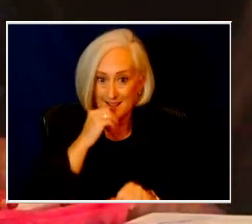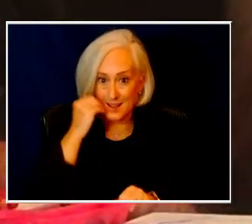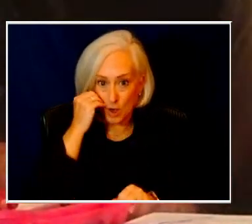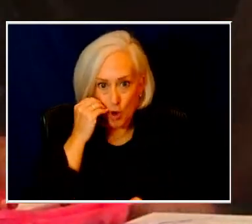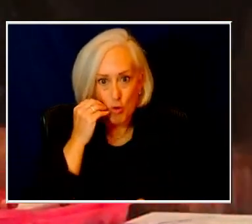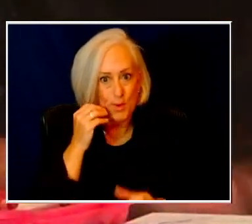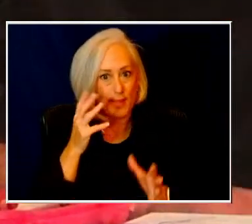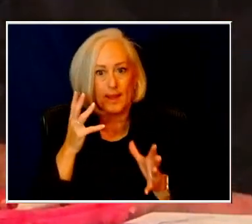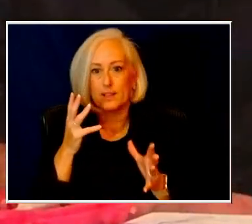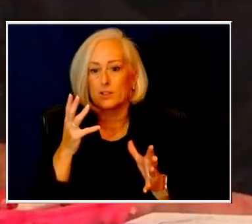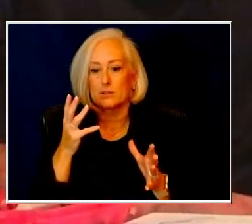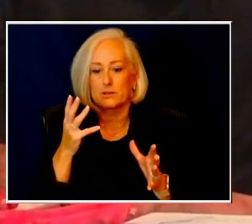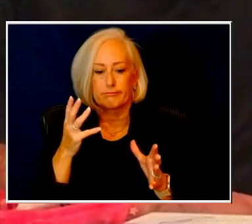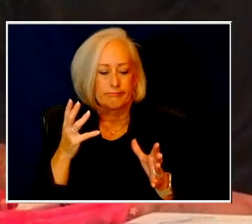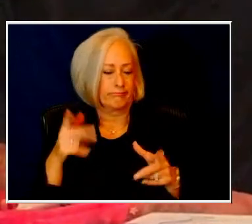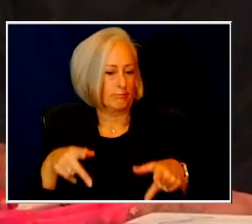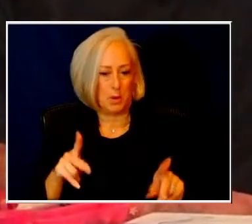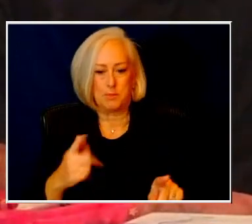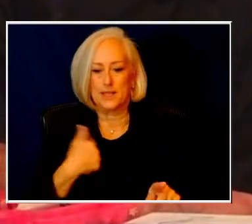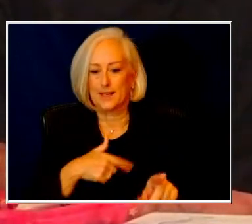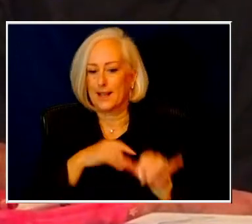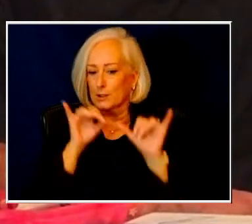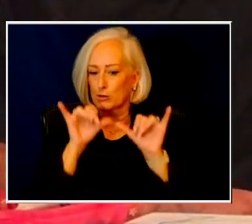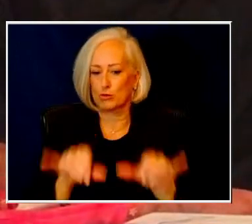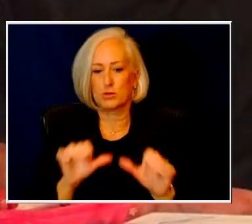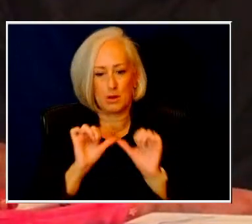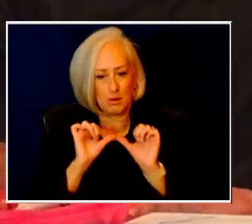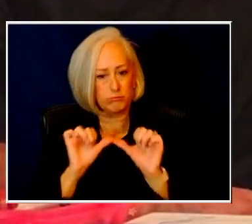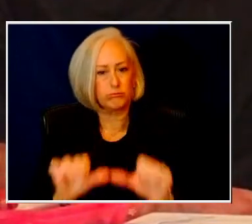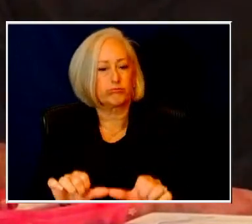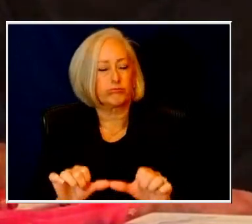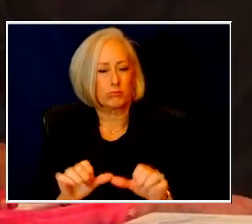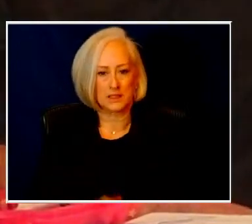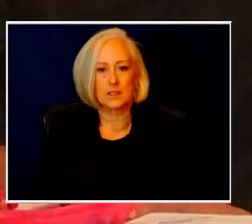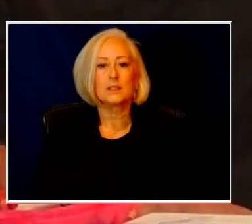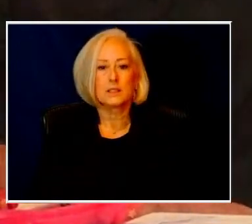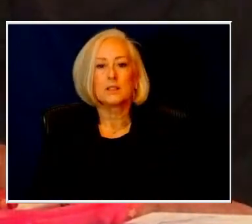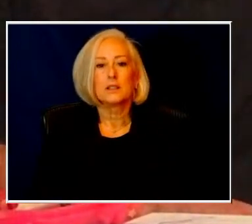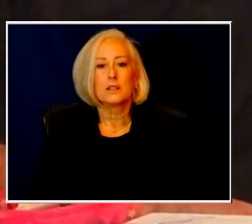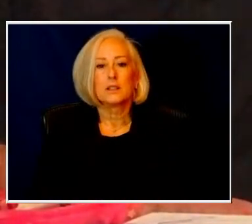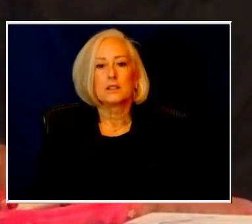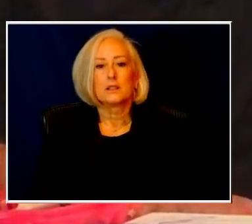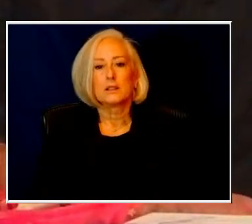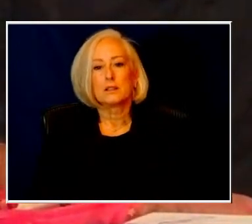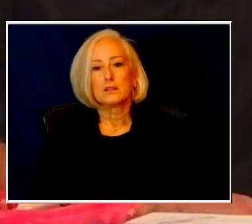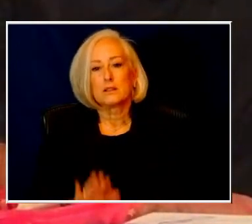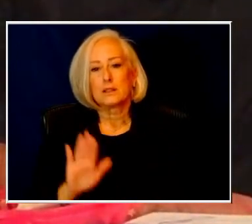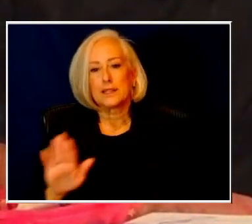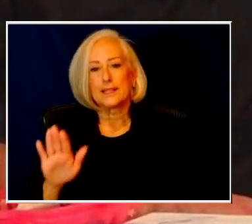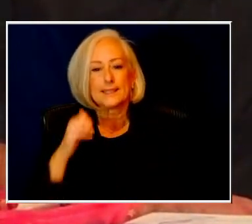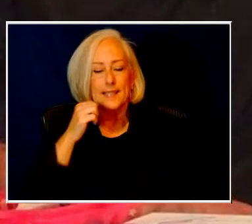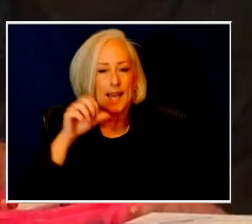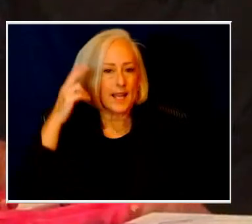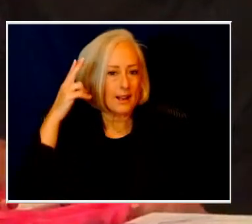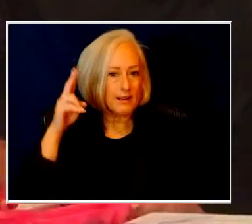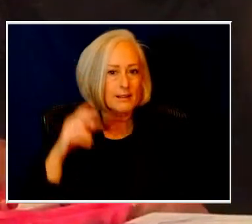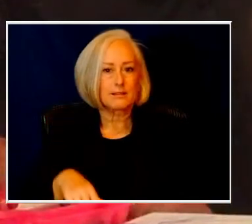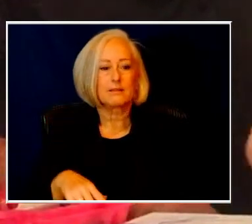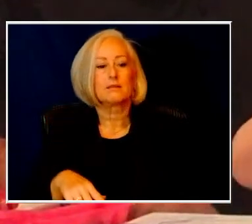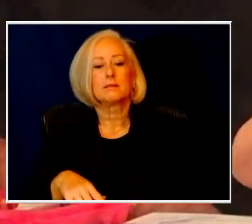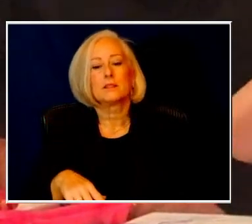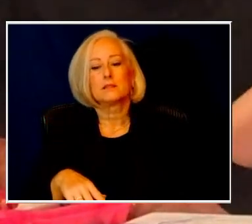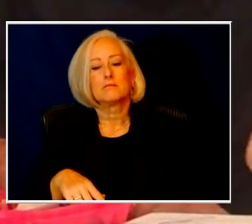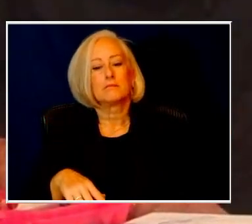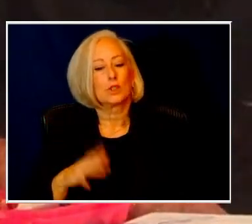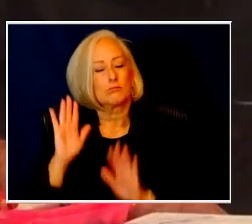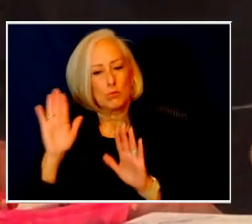be our home for the time we were there. And, you know, there were churches here in our small town that, you